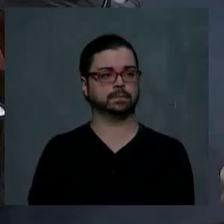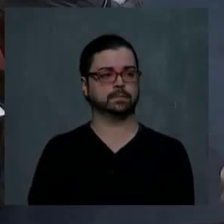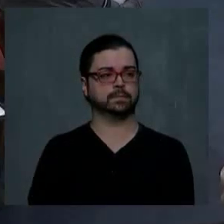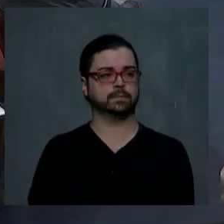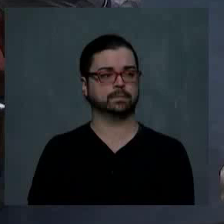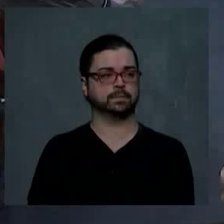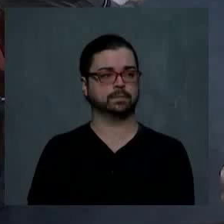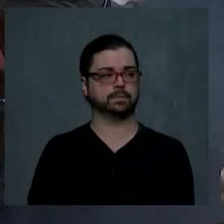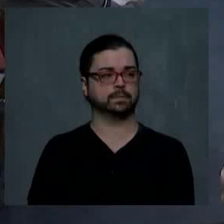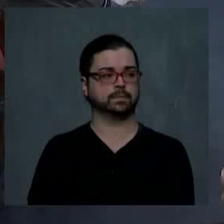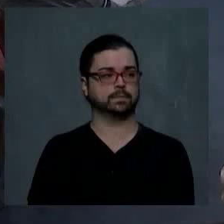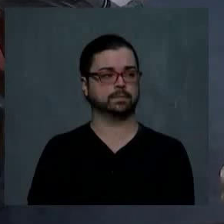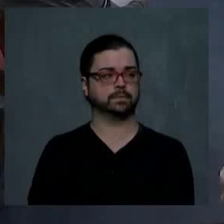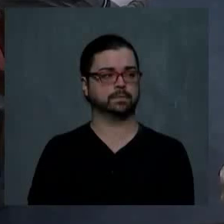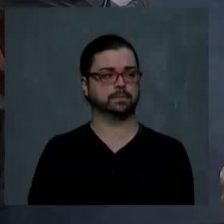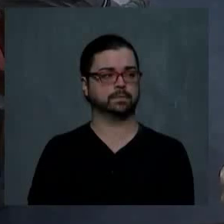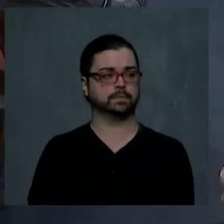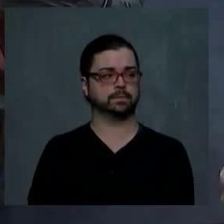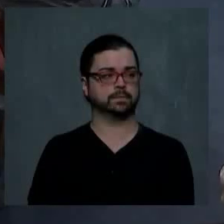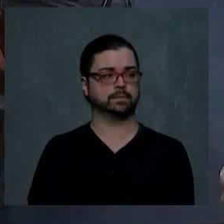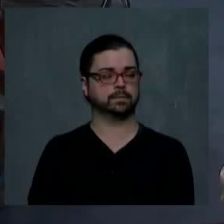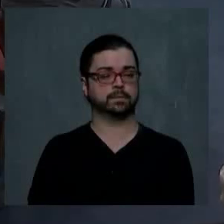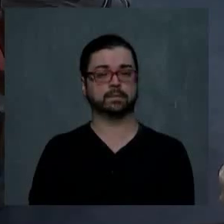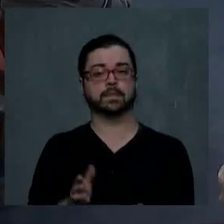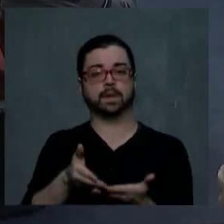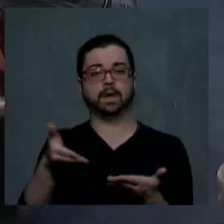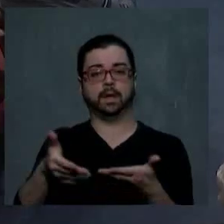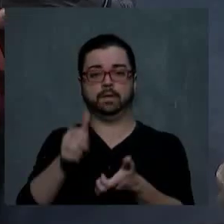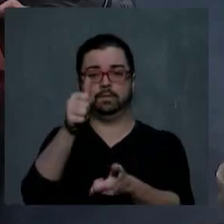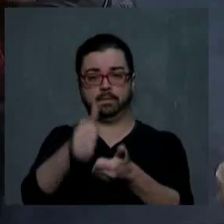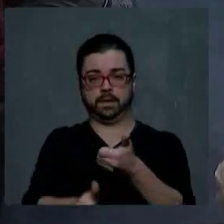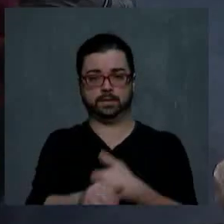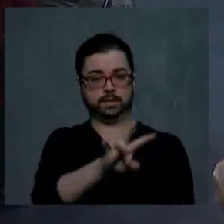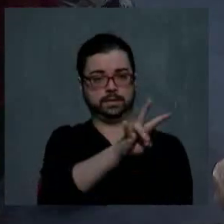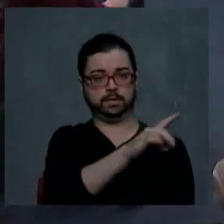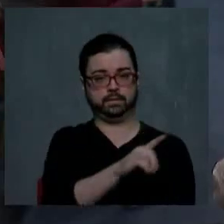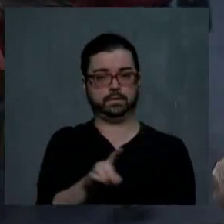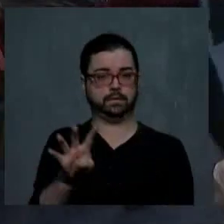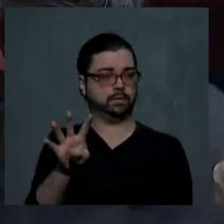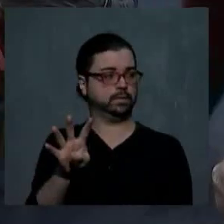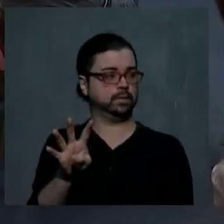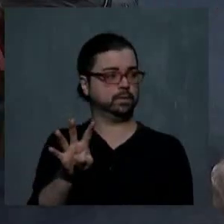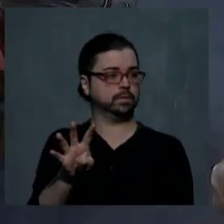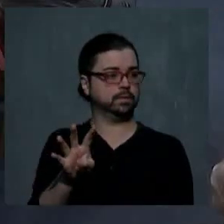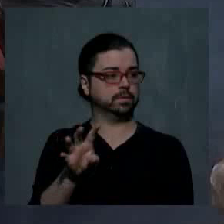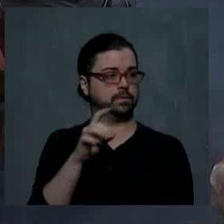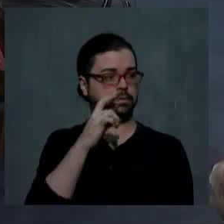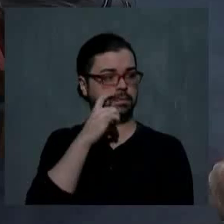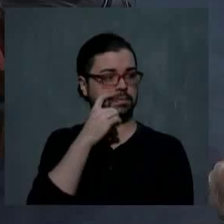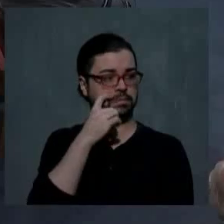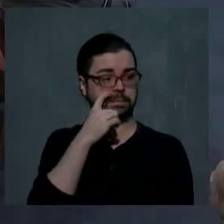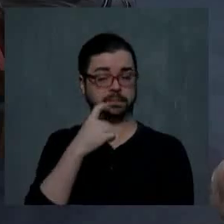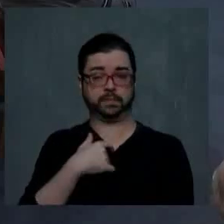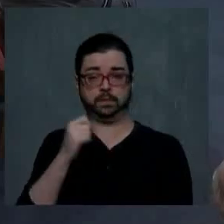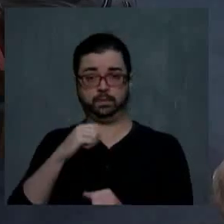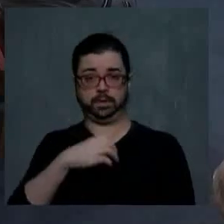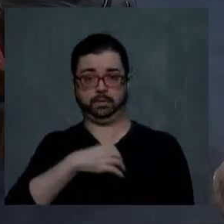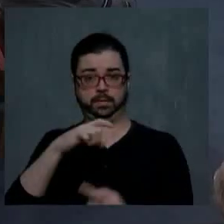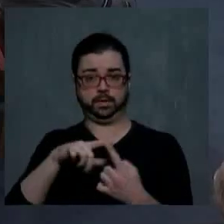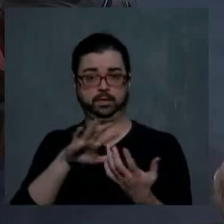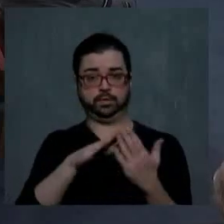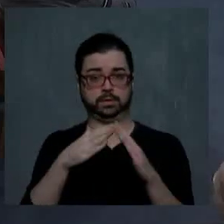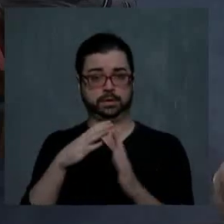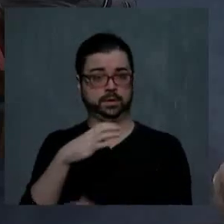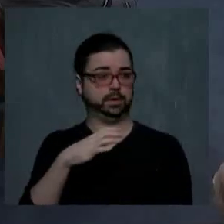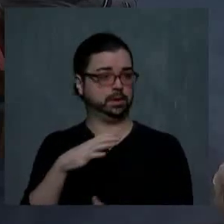Okay. We can appeal this. Item passes at 7-4. Just making sure. We The can appeal this to the city council,